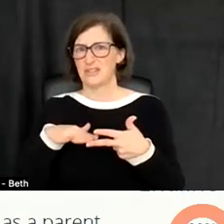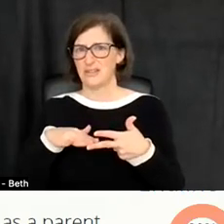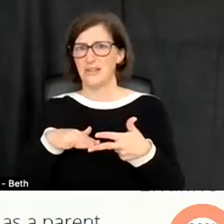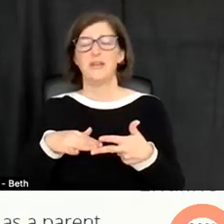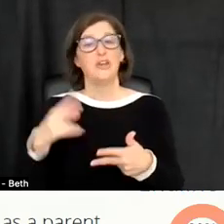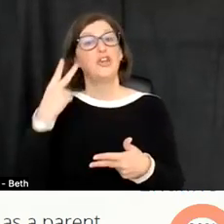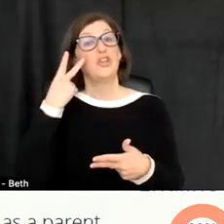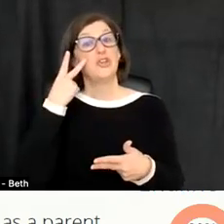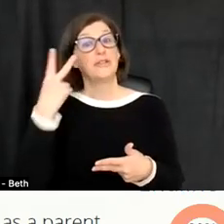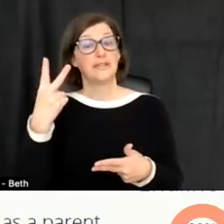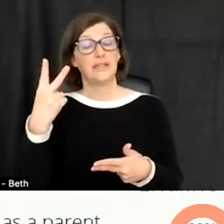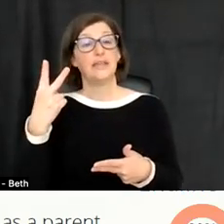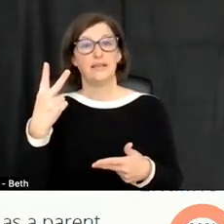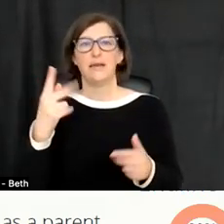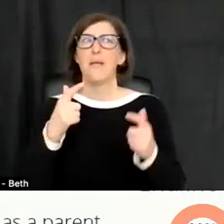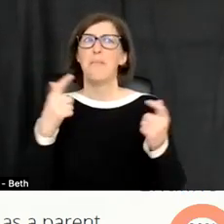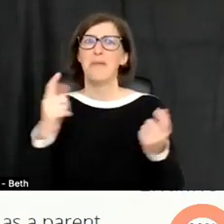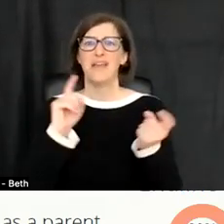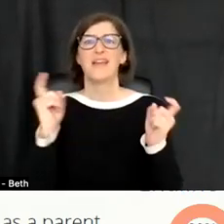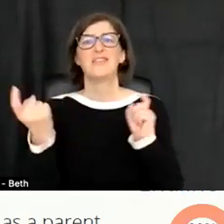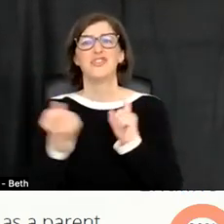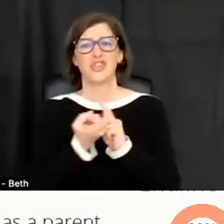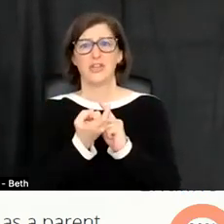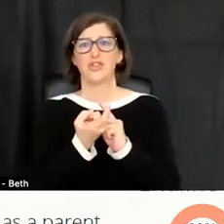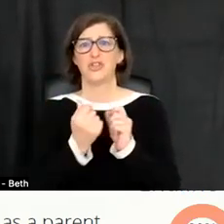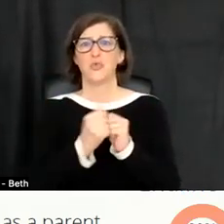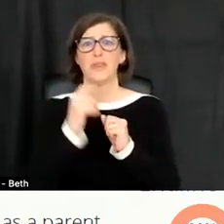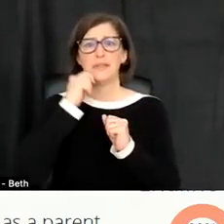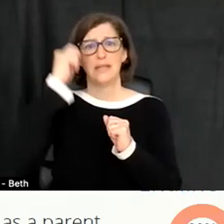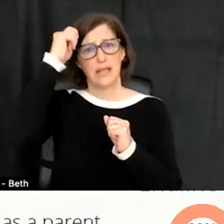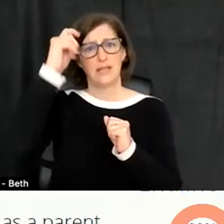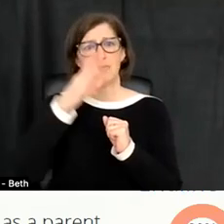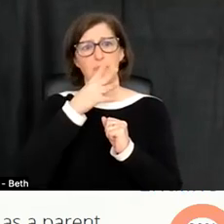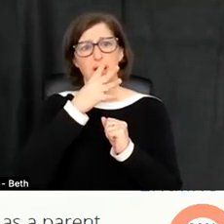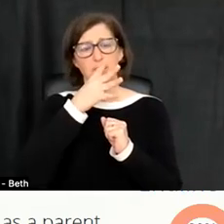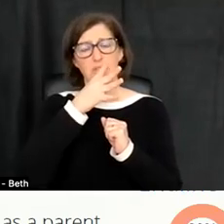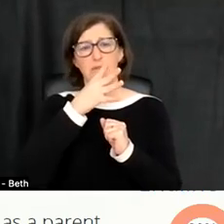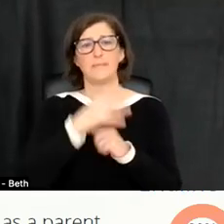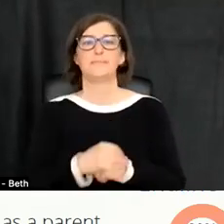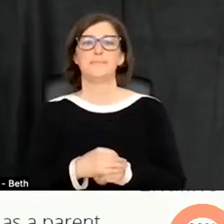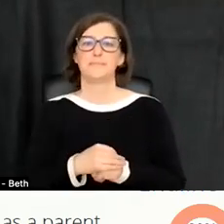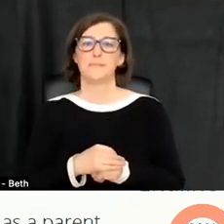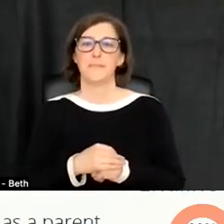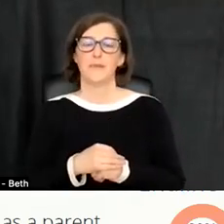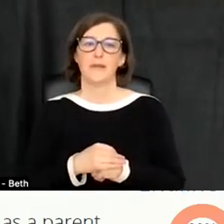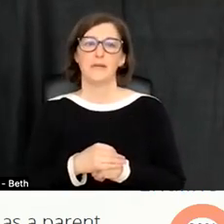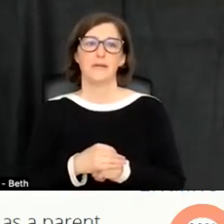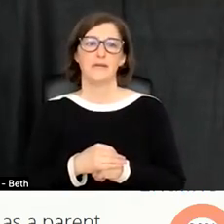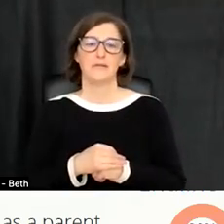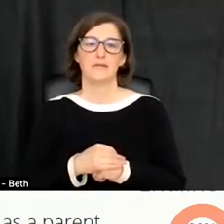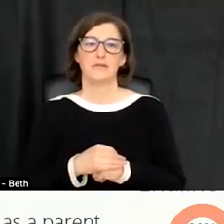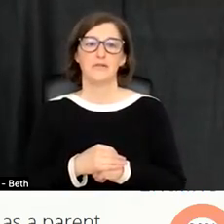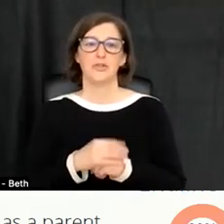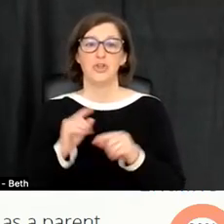were significant changes amongst the adolescent mothers. So you'd find that maybe during